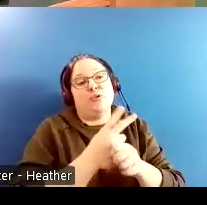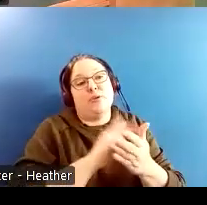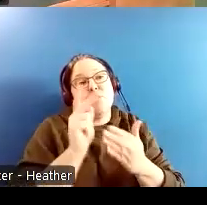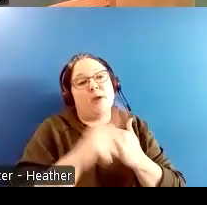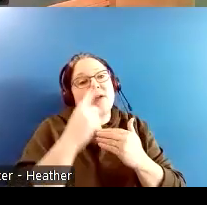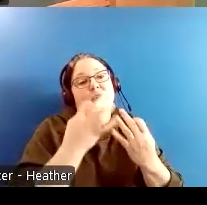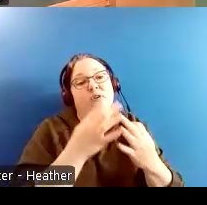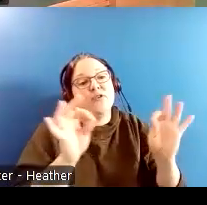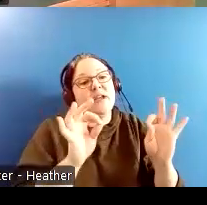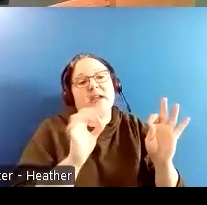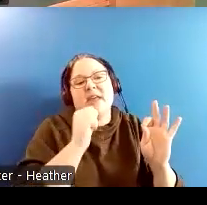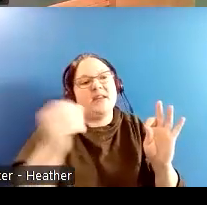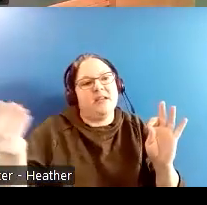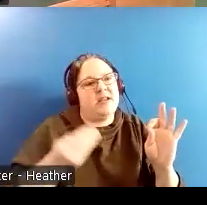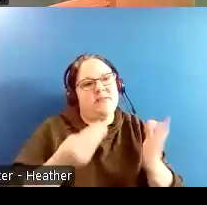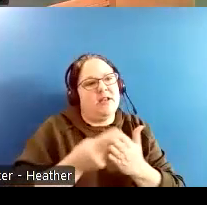any funding.